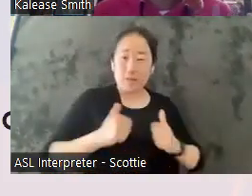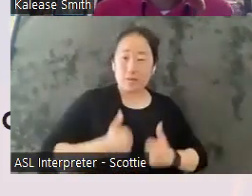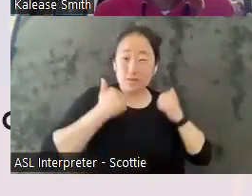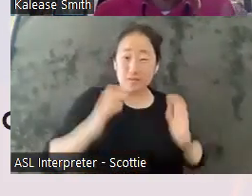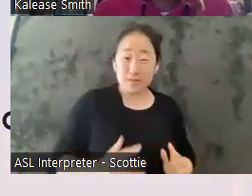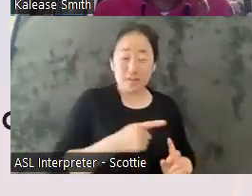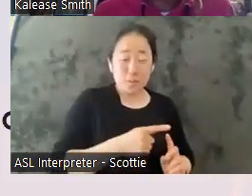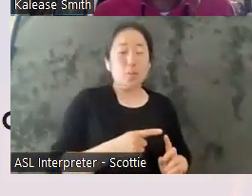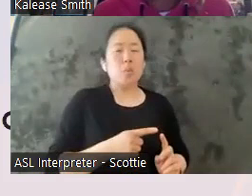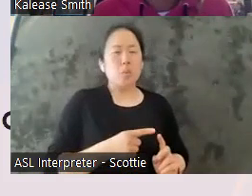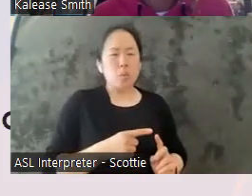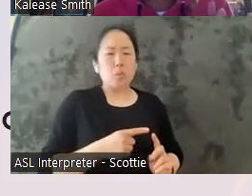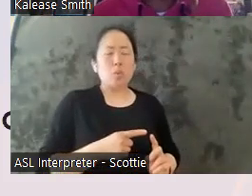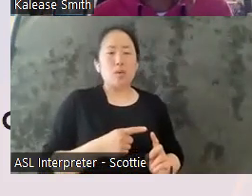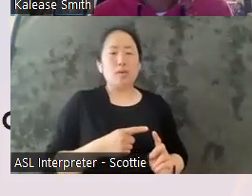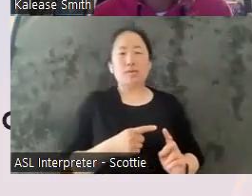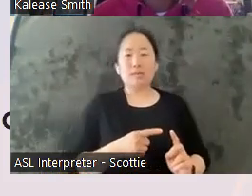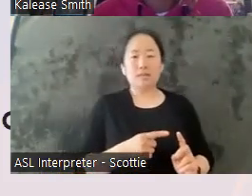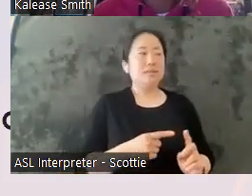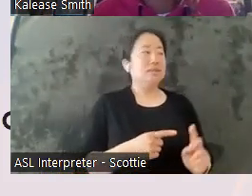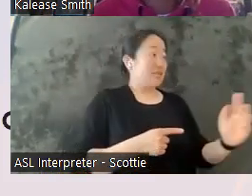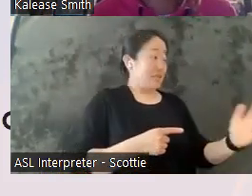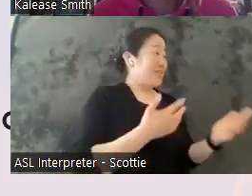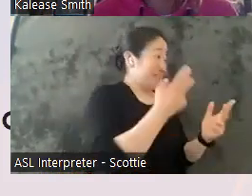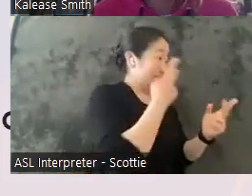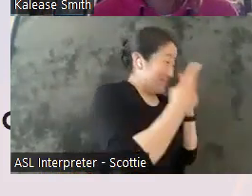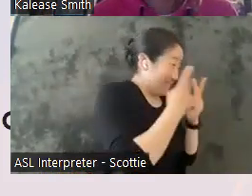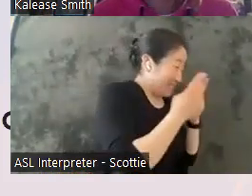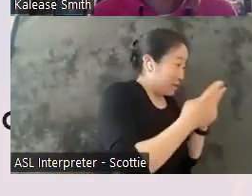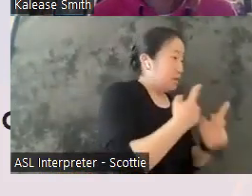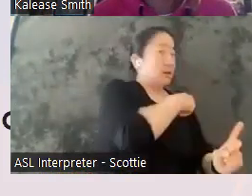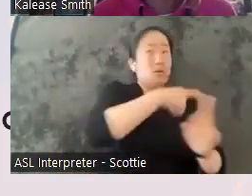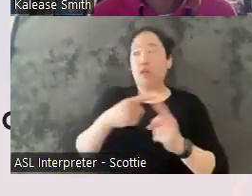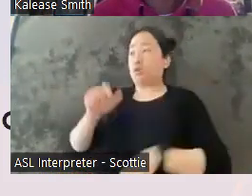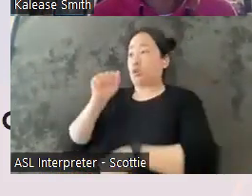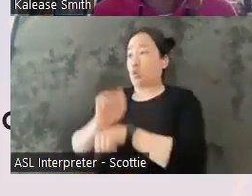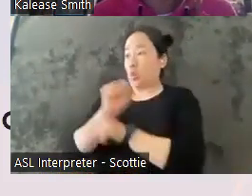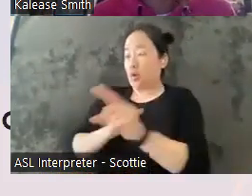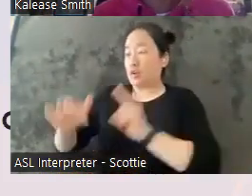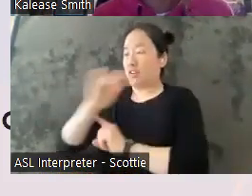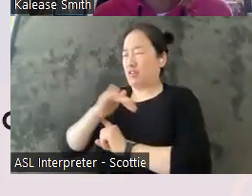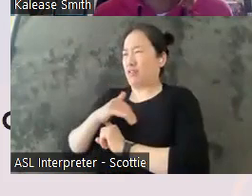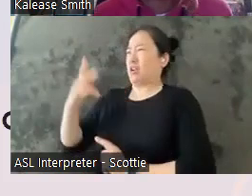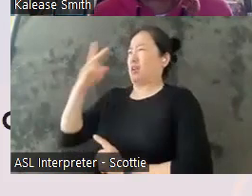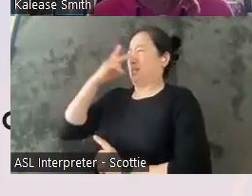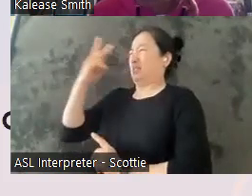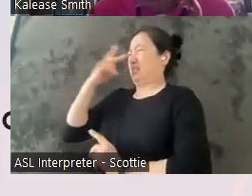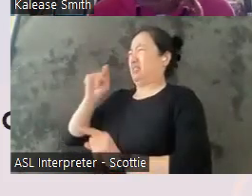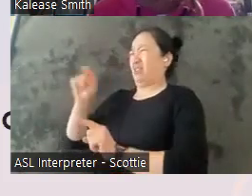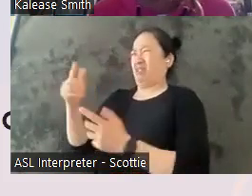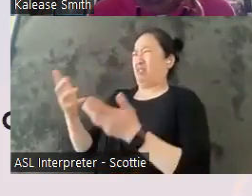some stuff happening in the office that's not appropriate, to me is just ridiculous.